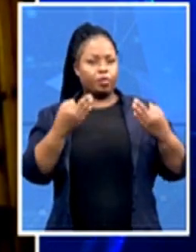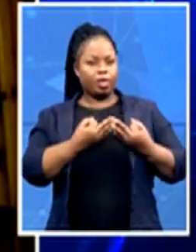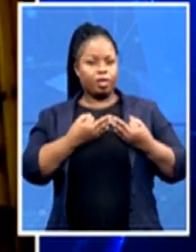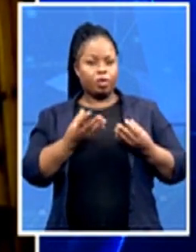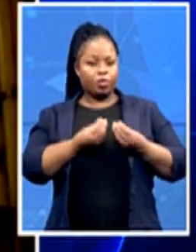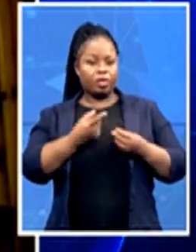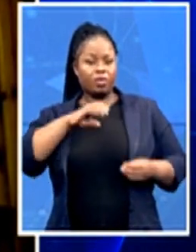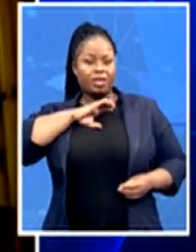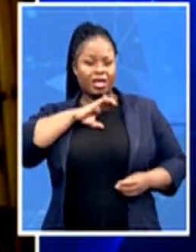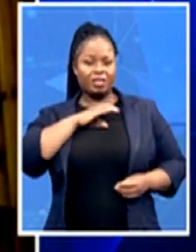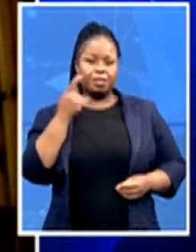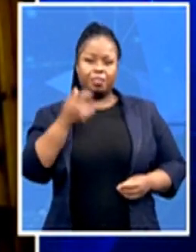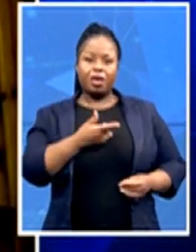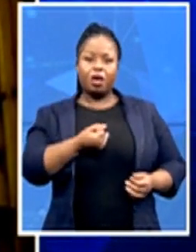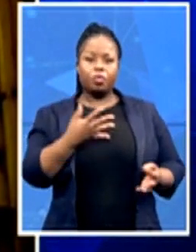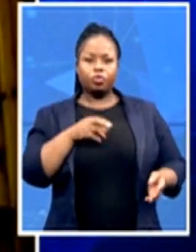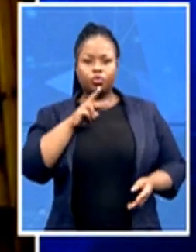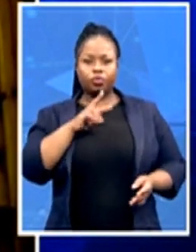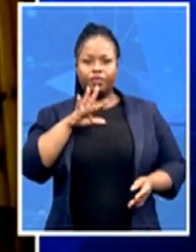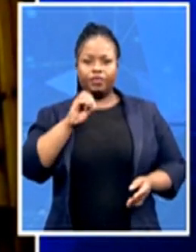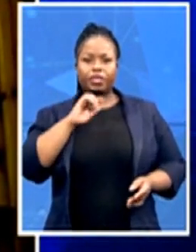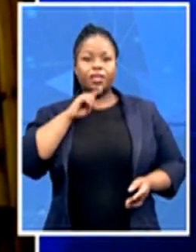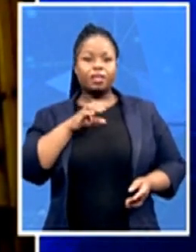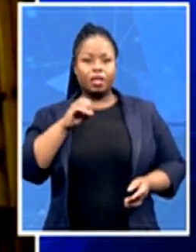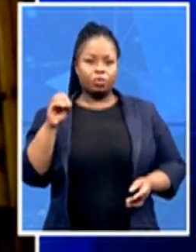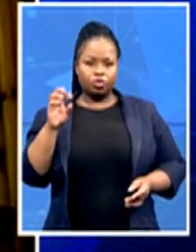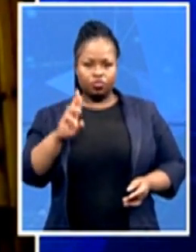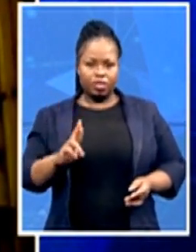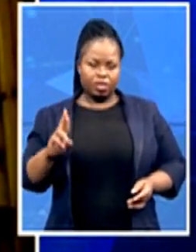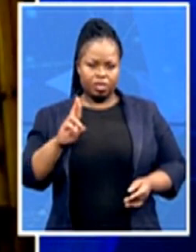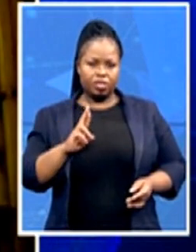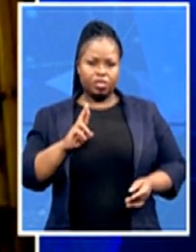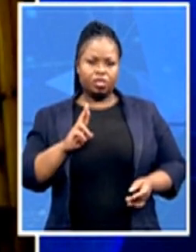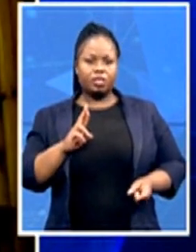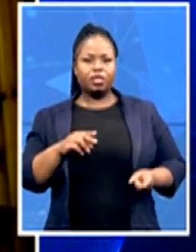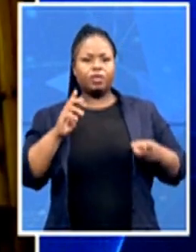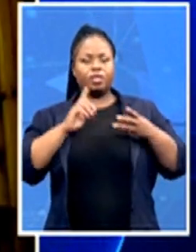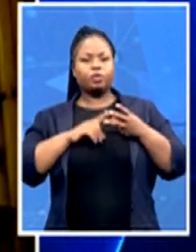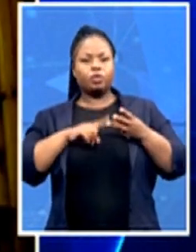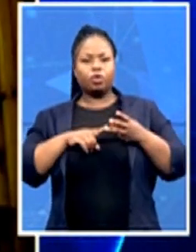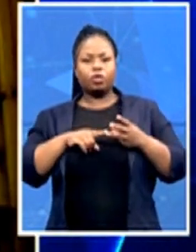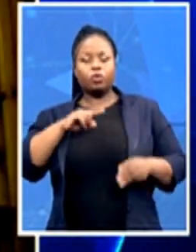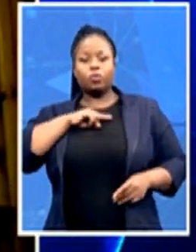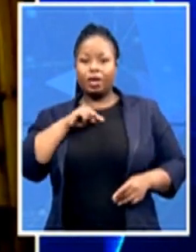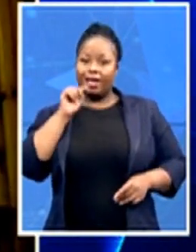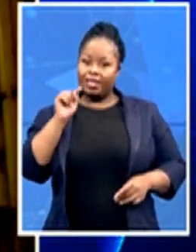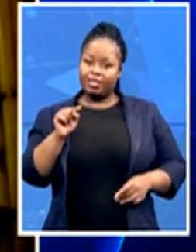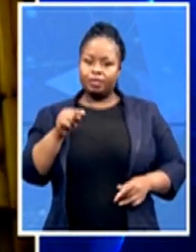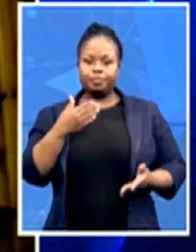250,000 rands, and that is for loss of support, which ideally should cover for the entire period assumed